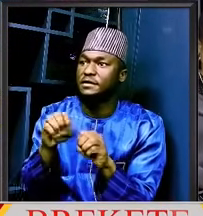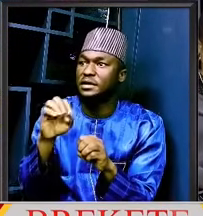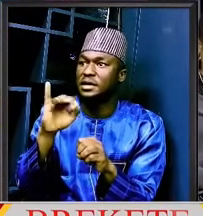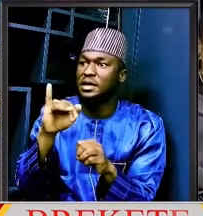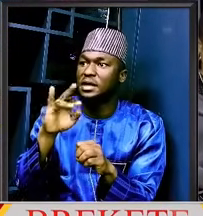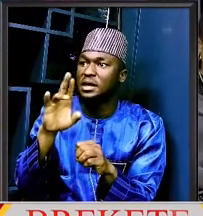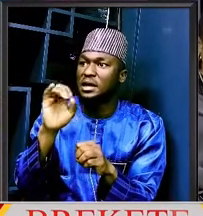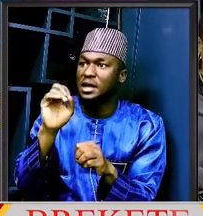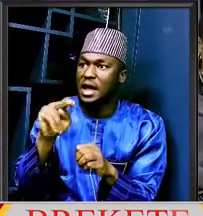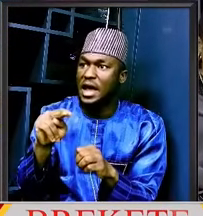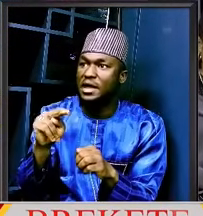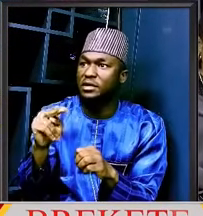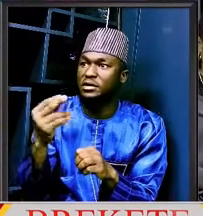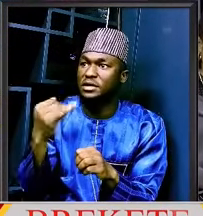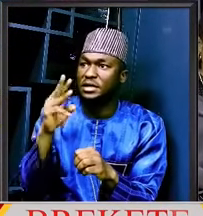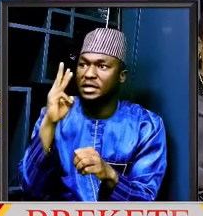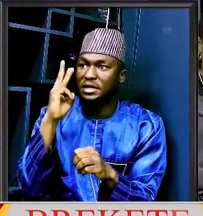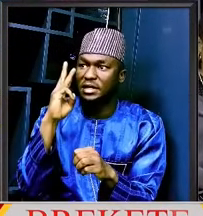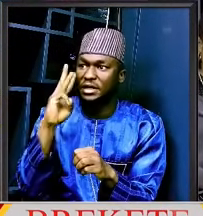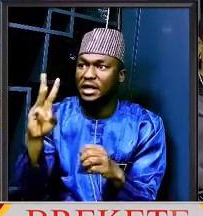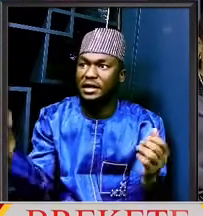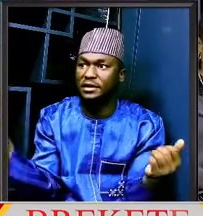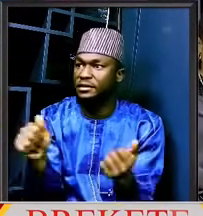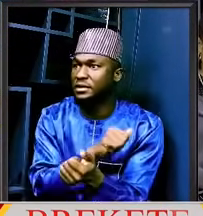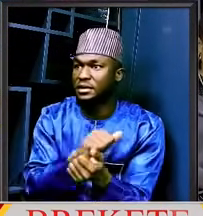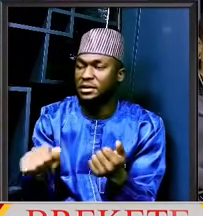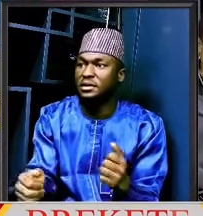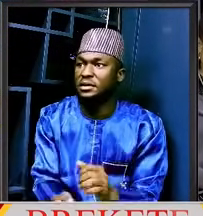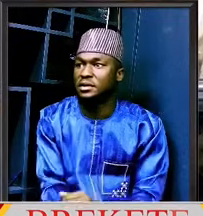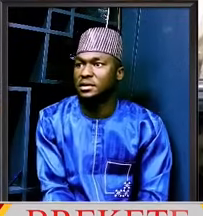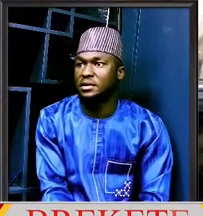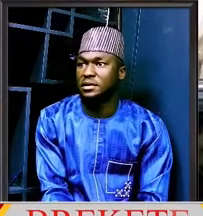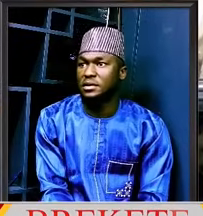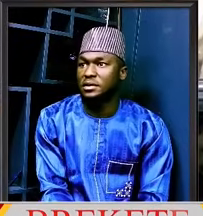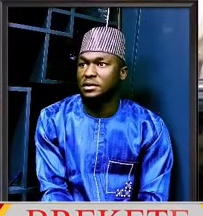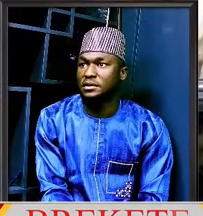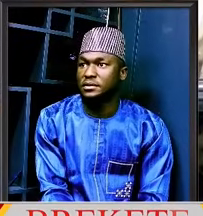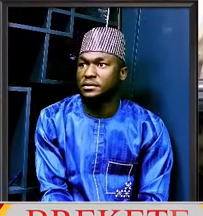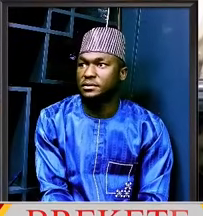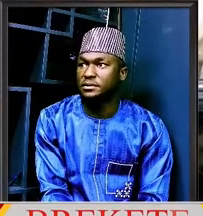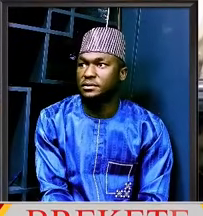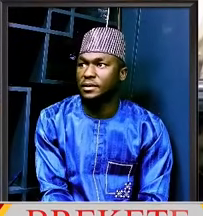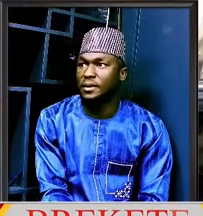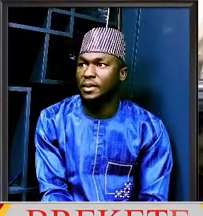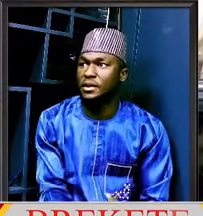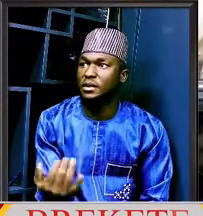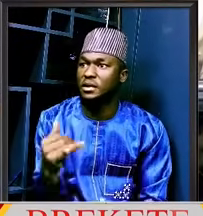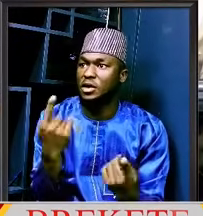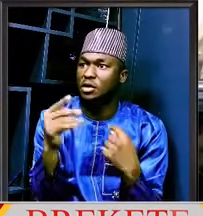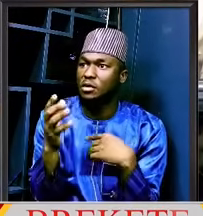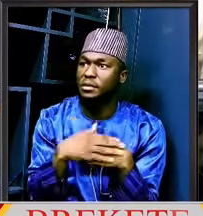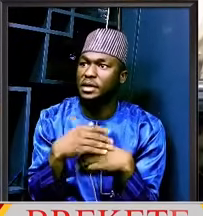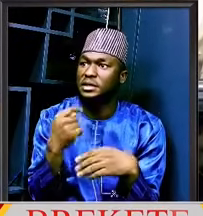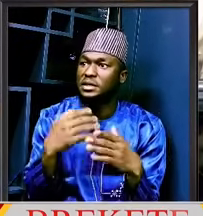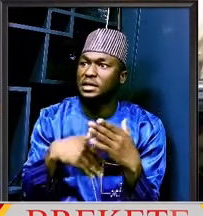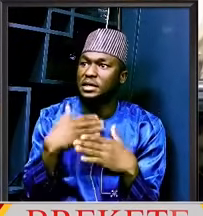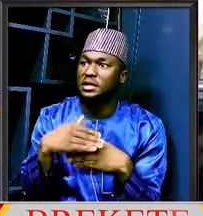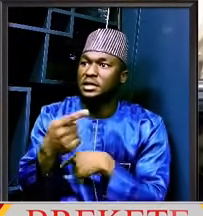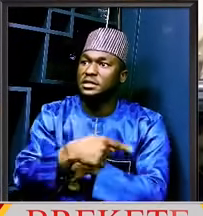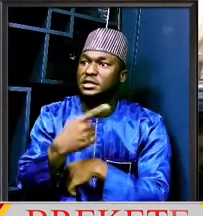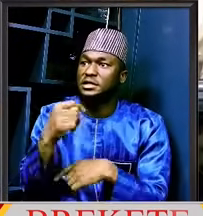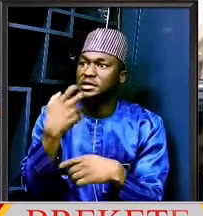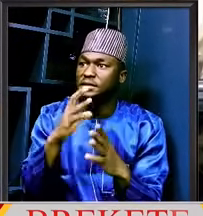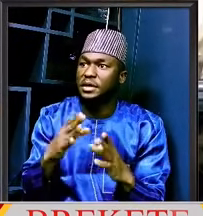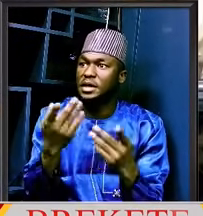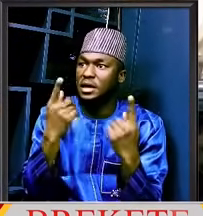melt. To tell you the intensity of the fire. The fire, yes. They came back. So the next day the speaker